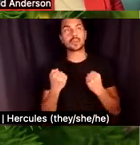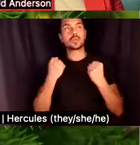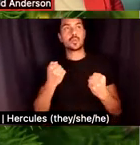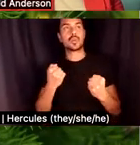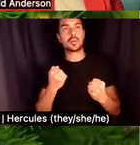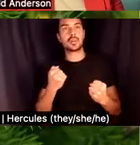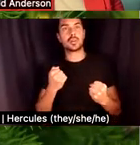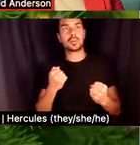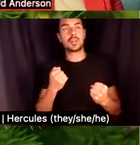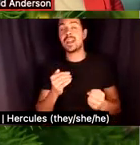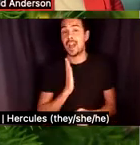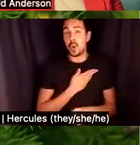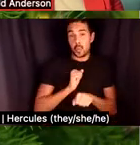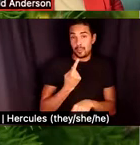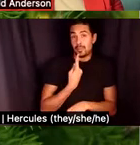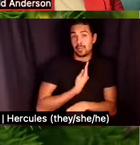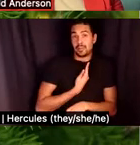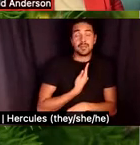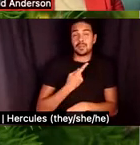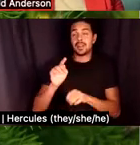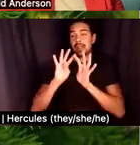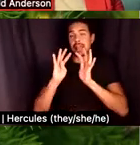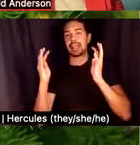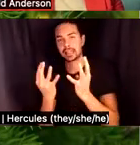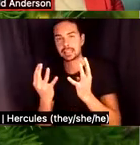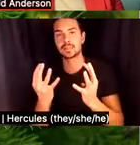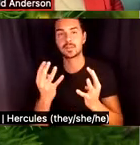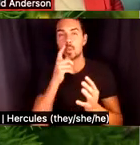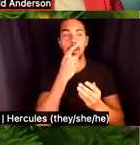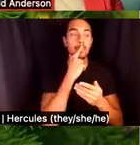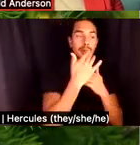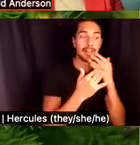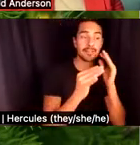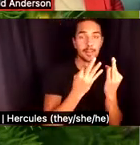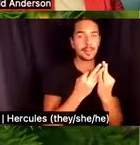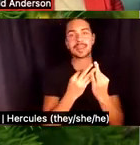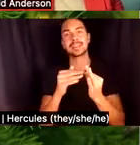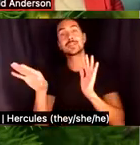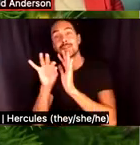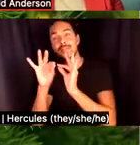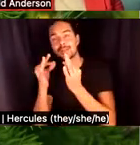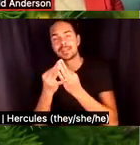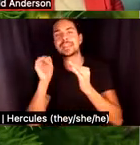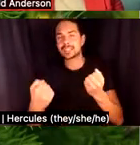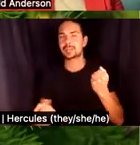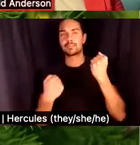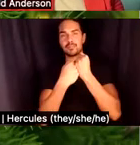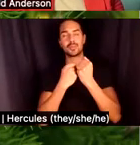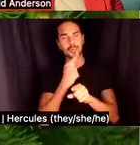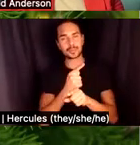right? Those people who are both blood relatives and those who aren't. So that's just a little bit about this history